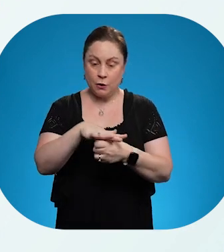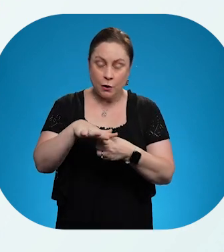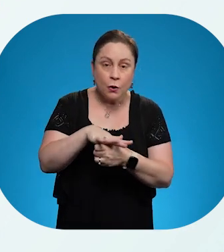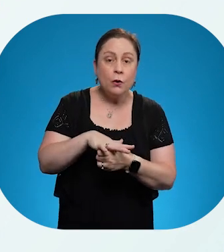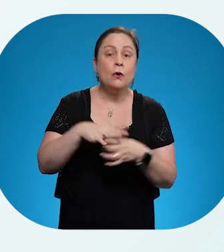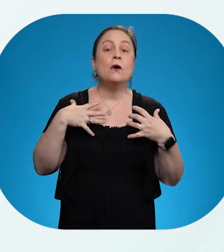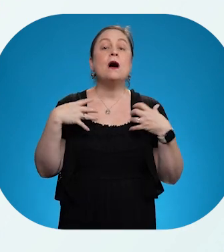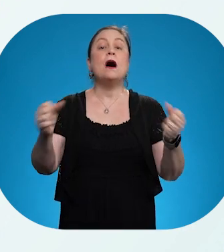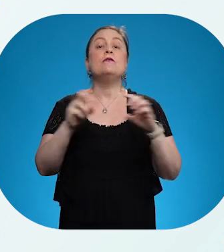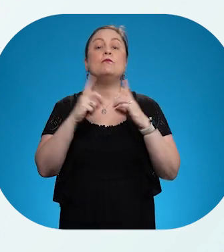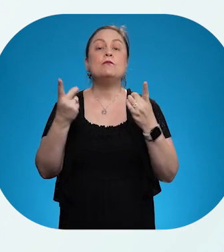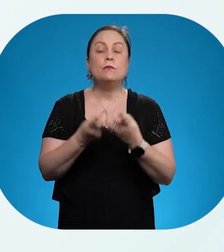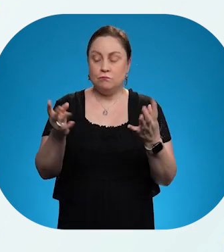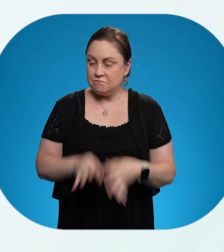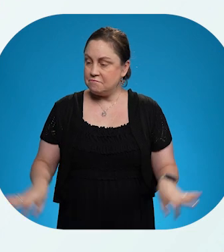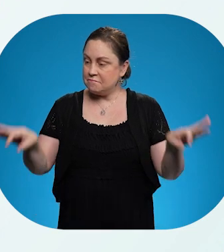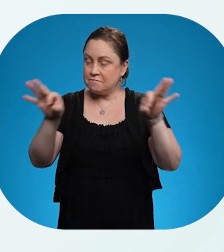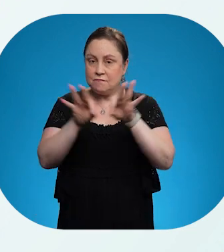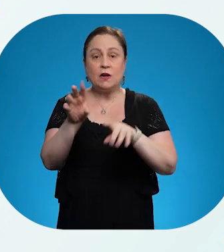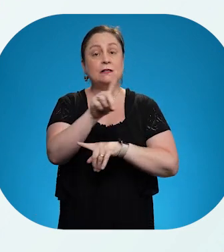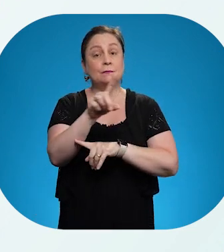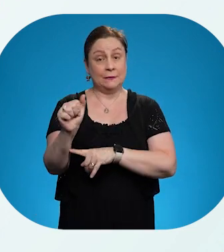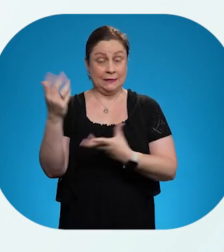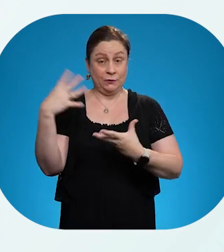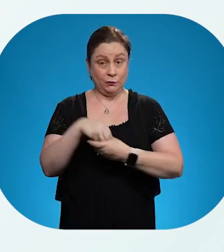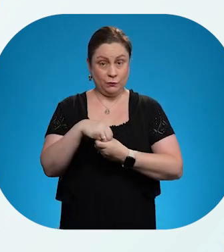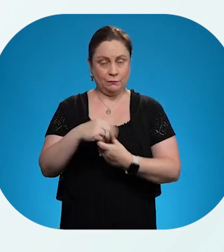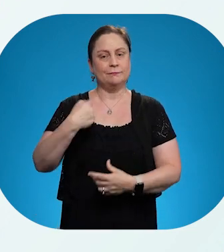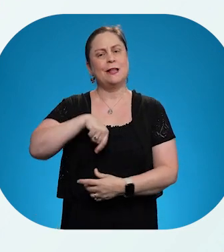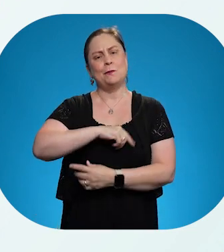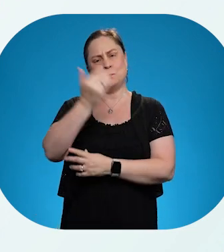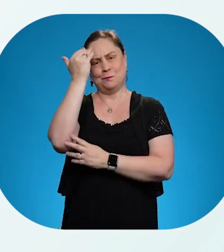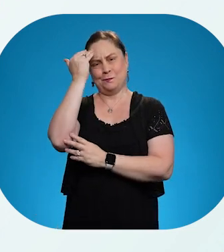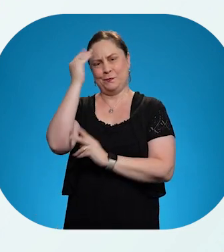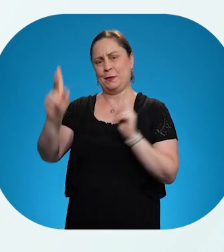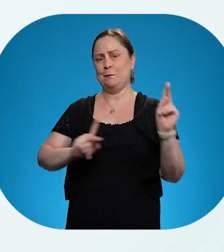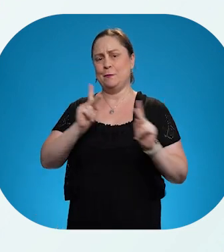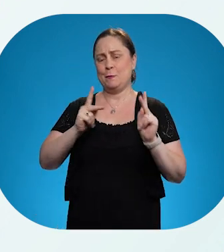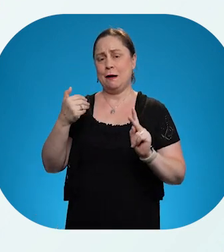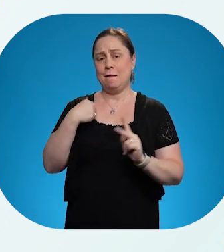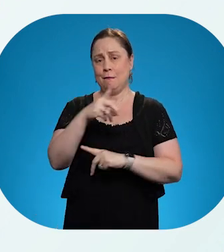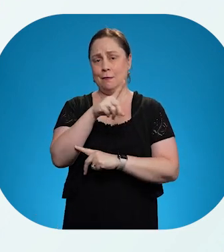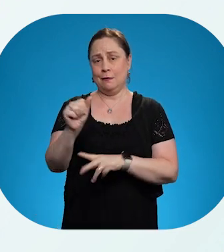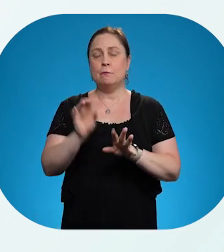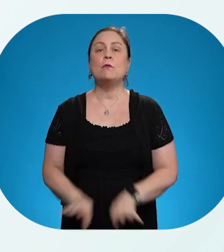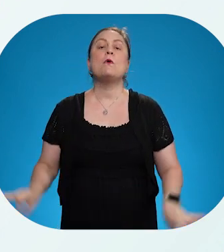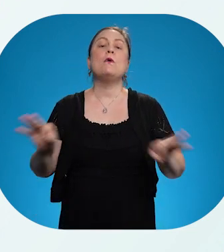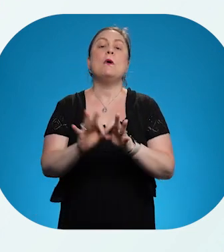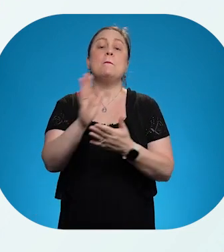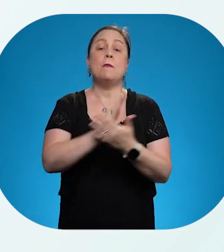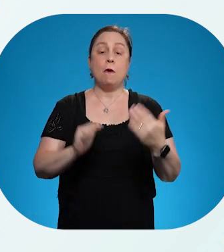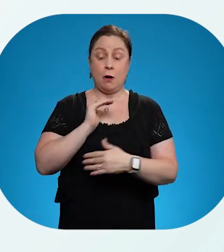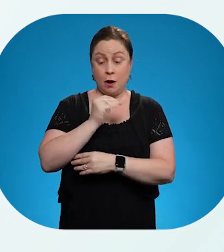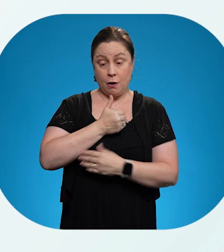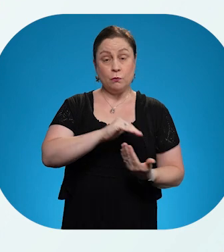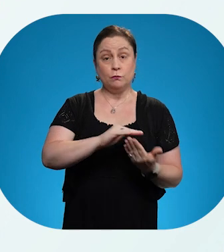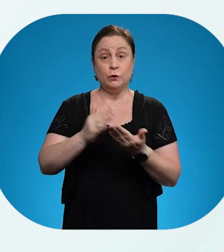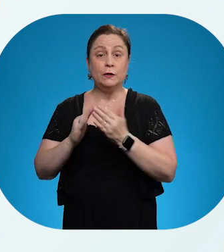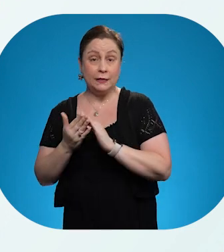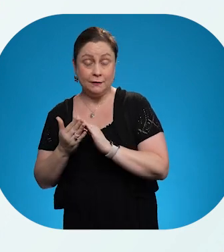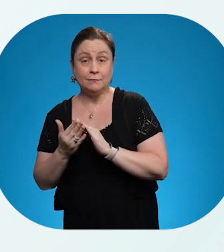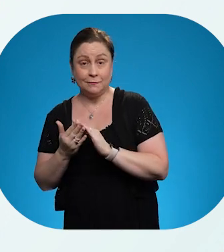about the importance of disability inclusion. We know that people with disabilities are an important part of